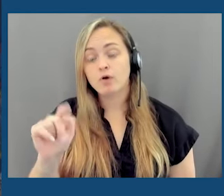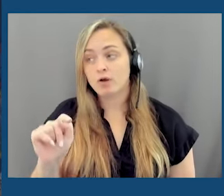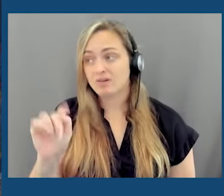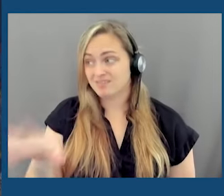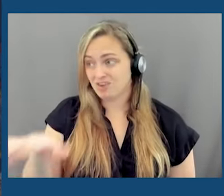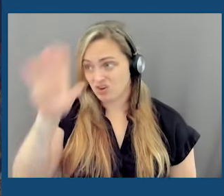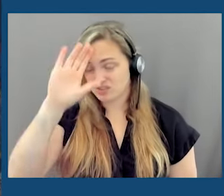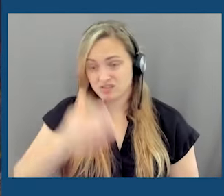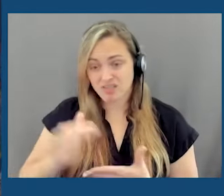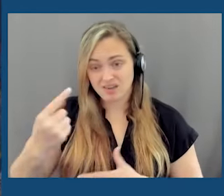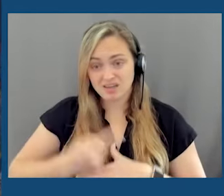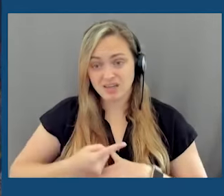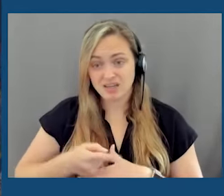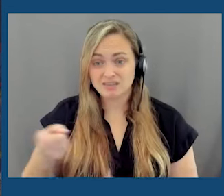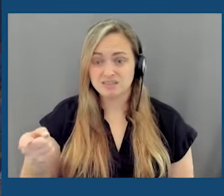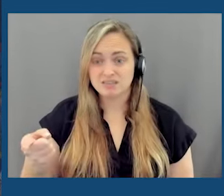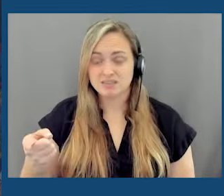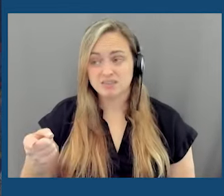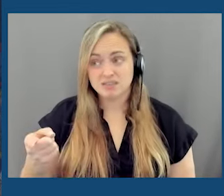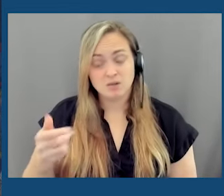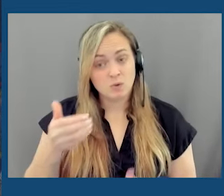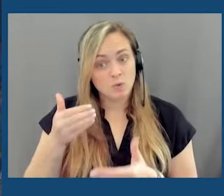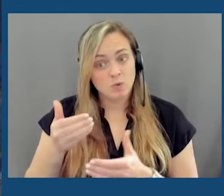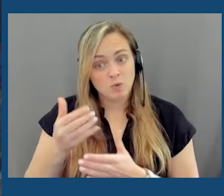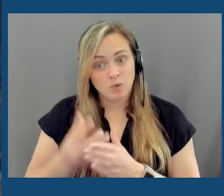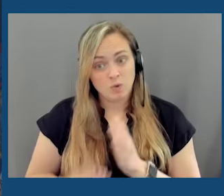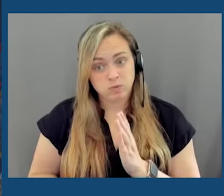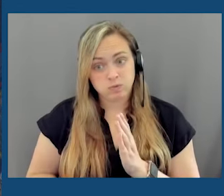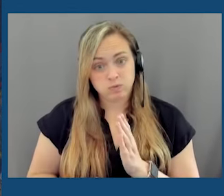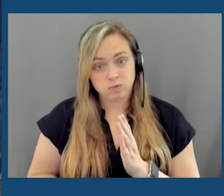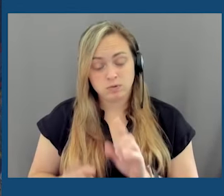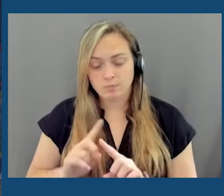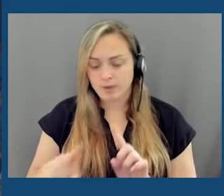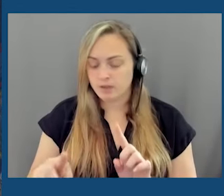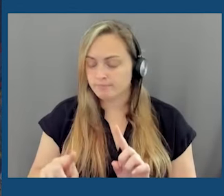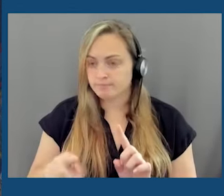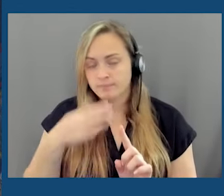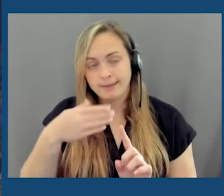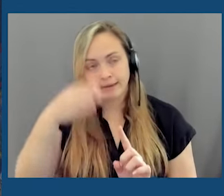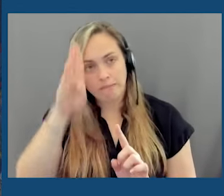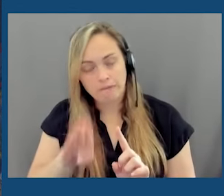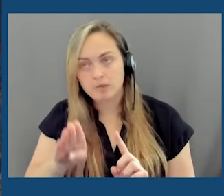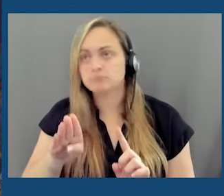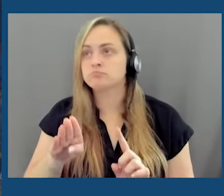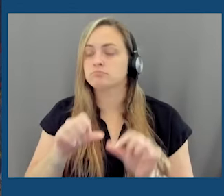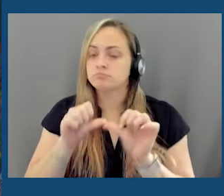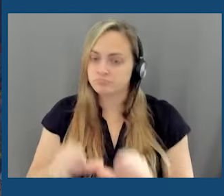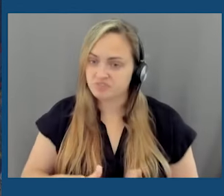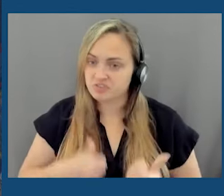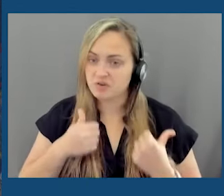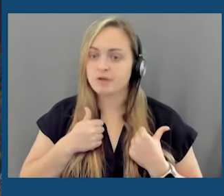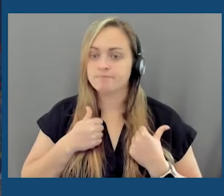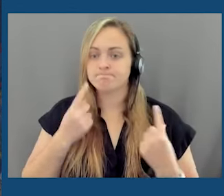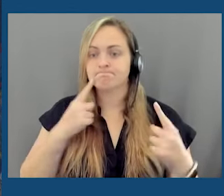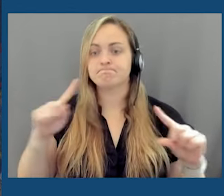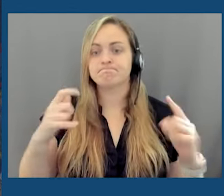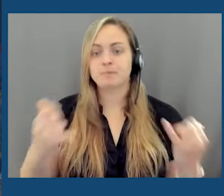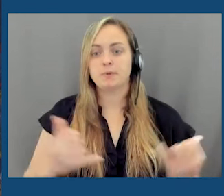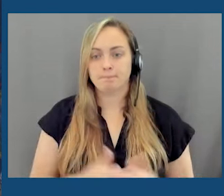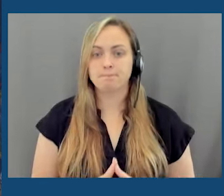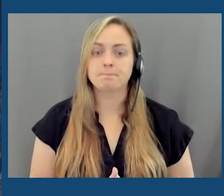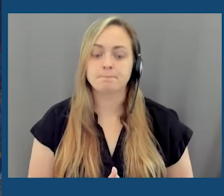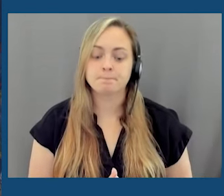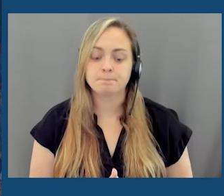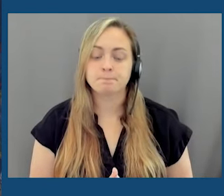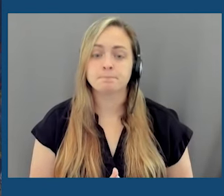day. By the grace of God, Zaire Goodman survived and is thriving today. I had the